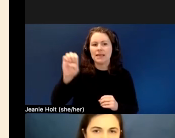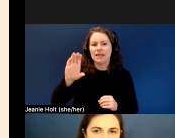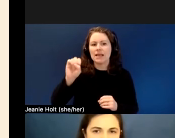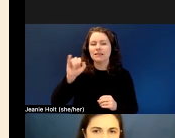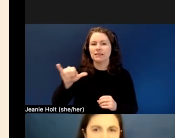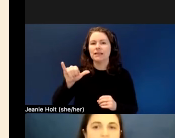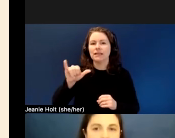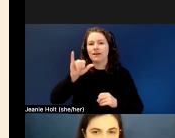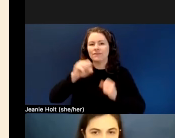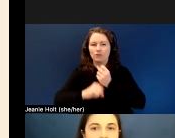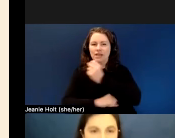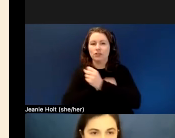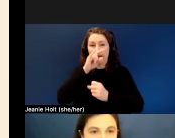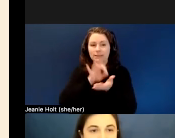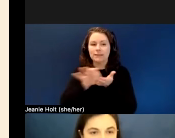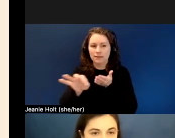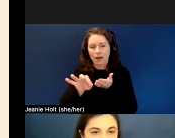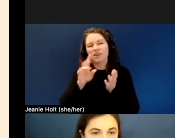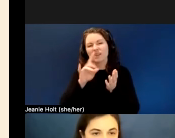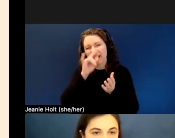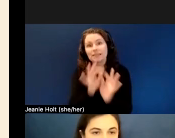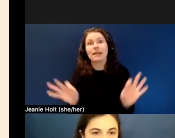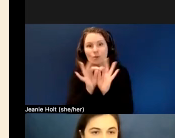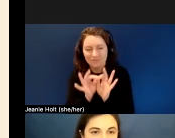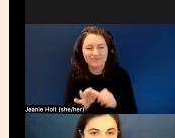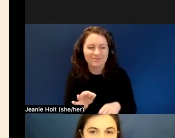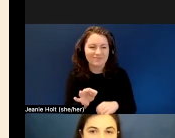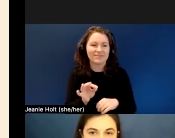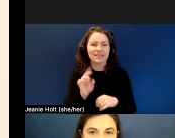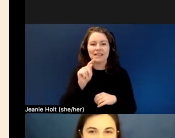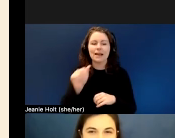data. So we know that it's working. We also have recent